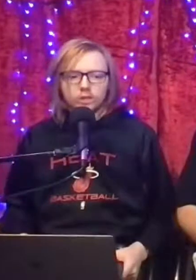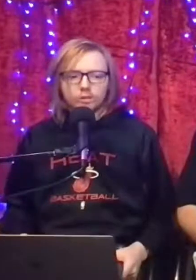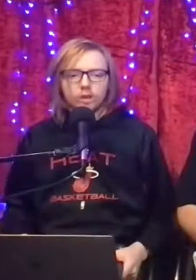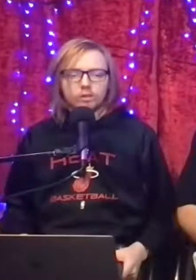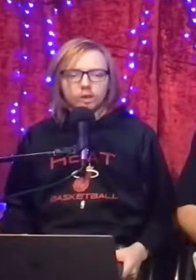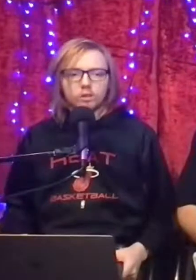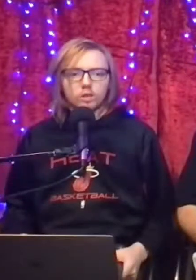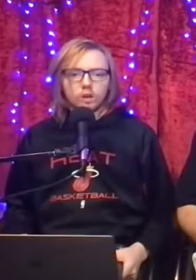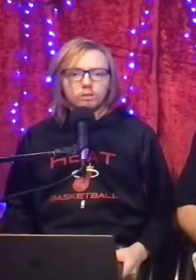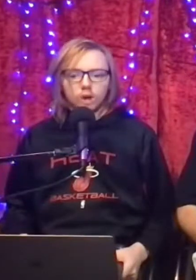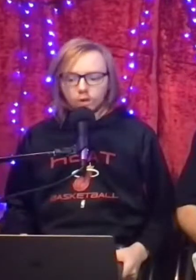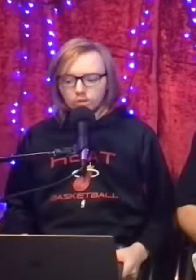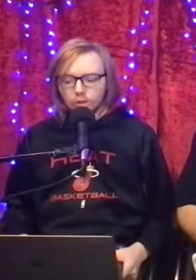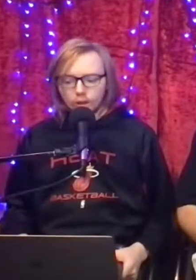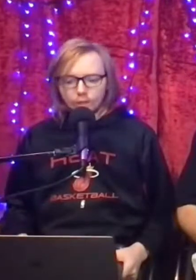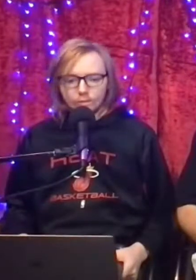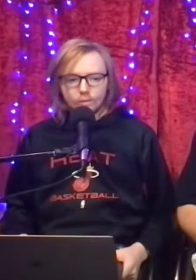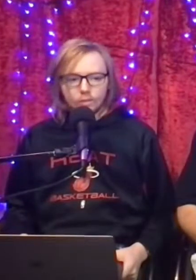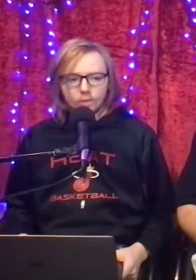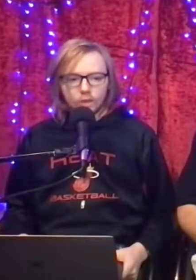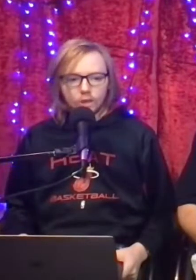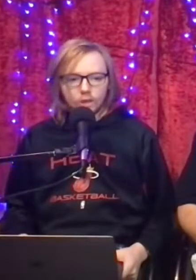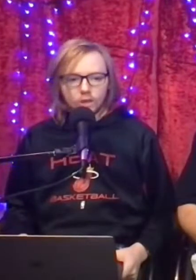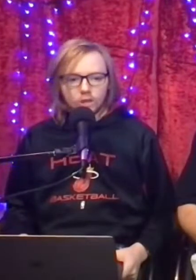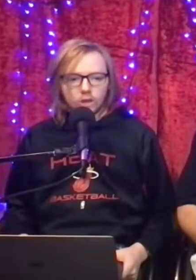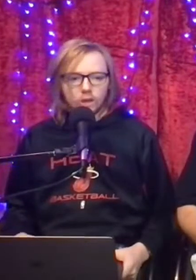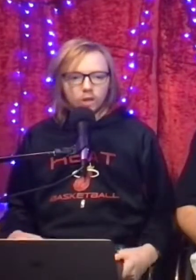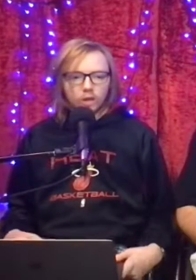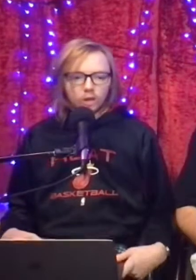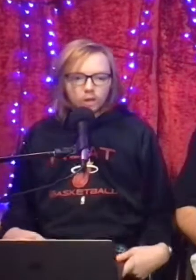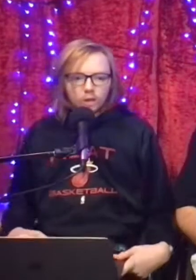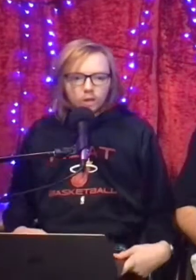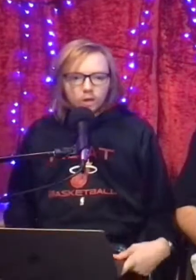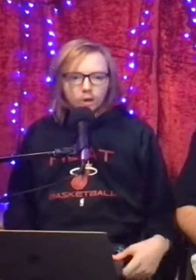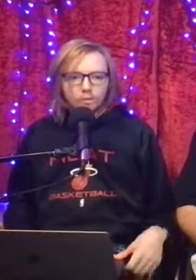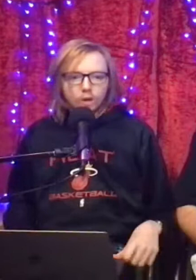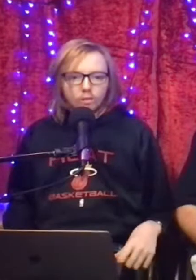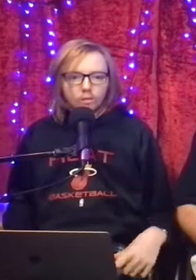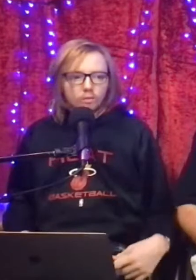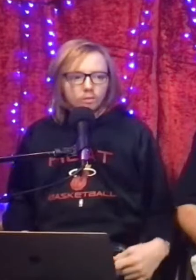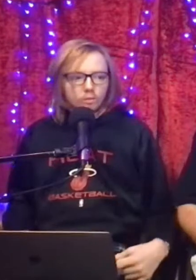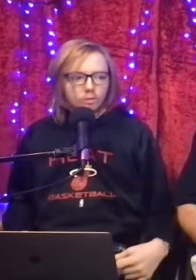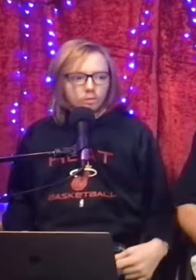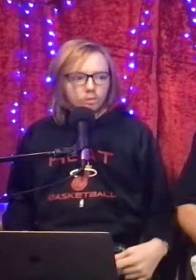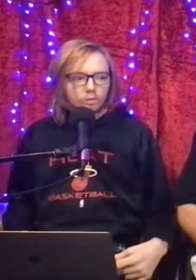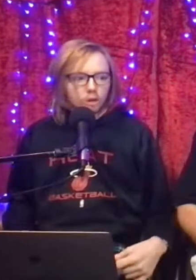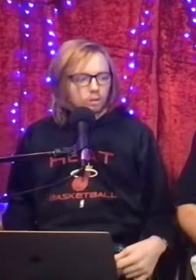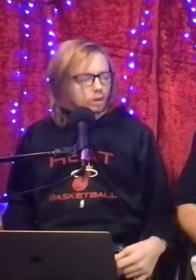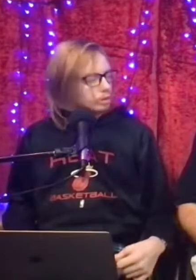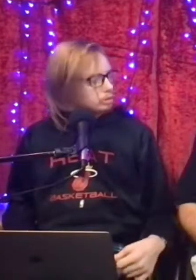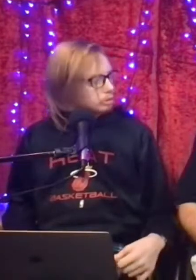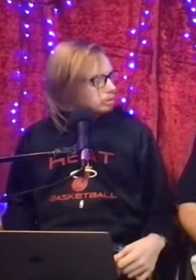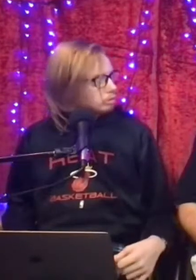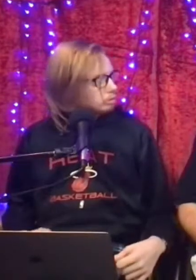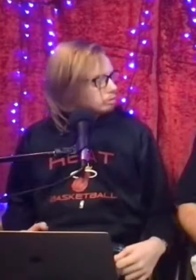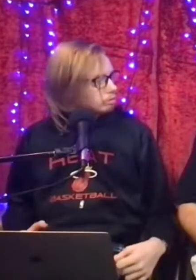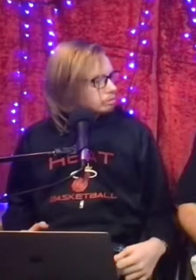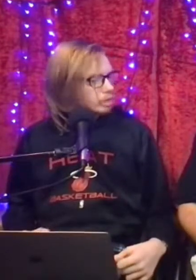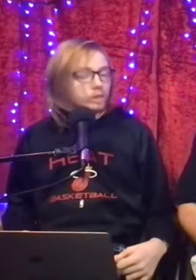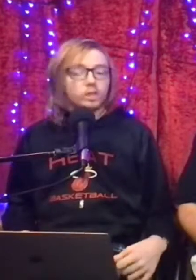Which is for those that don't know, it's a I can't think of the